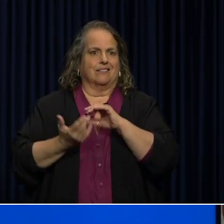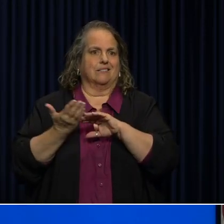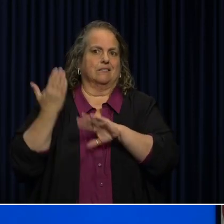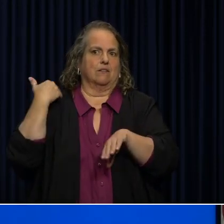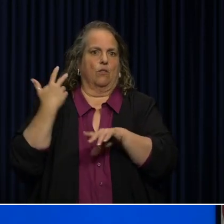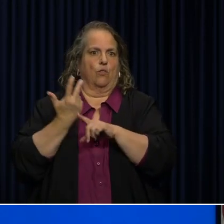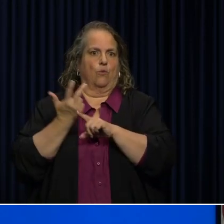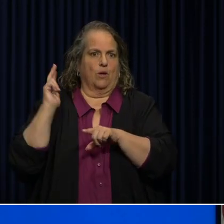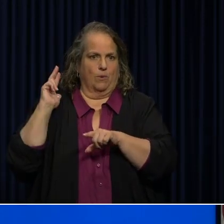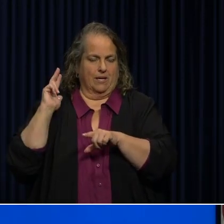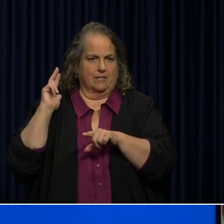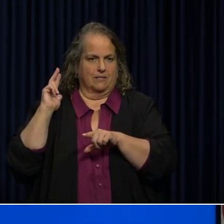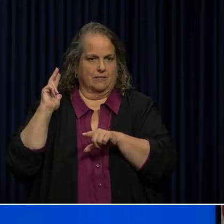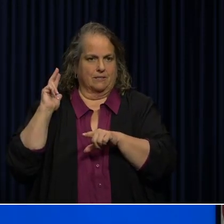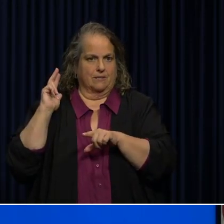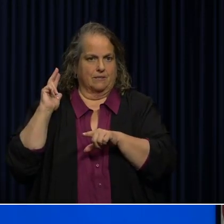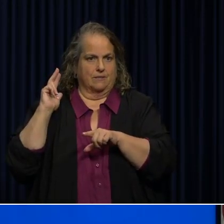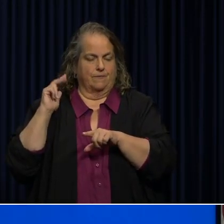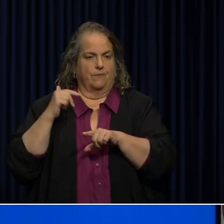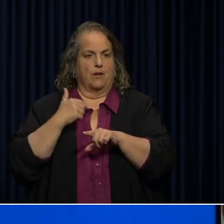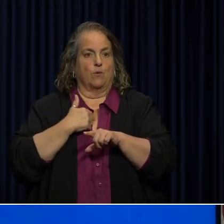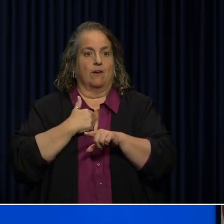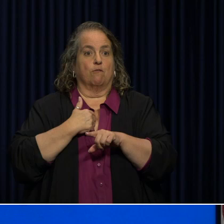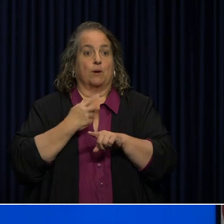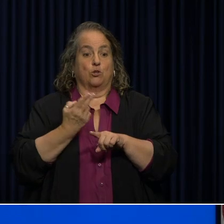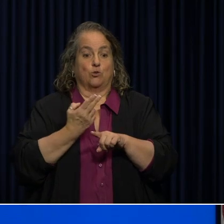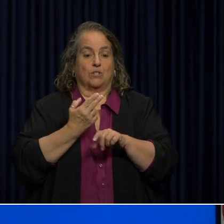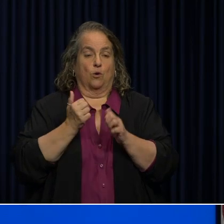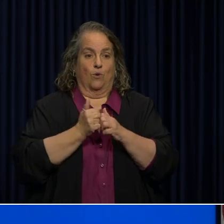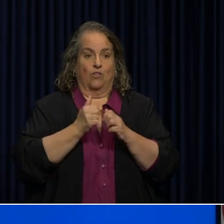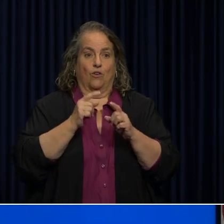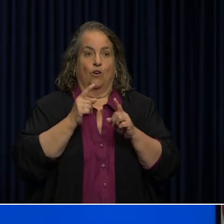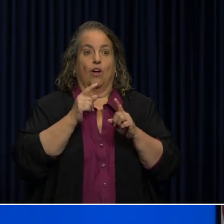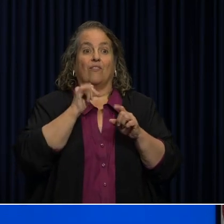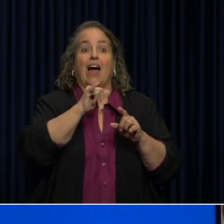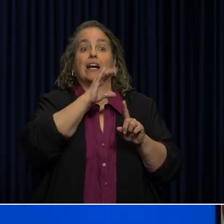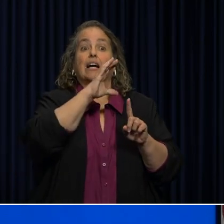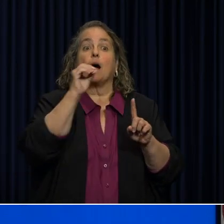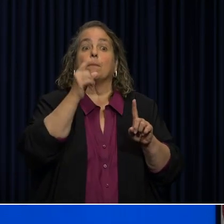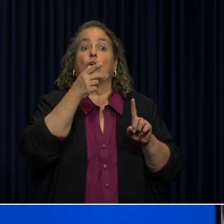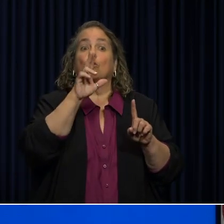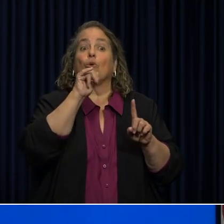using from our first group with Gravity, and we have another